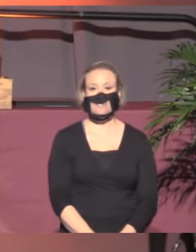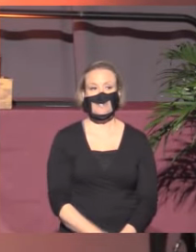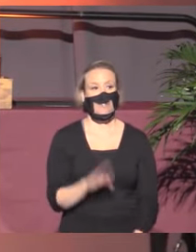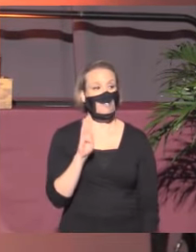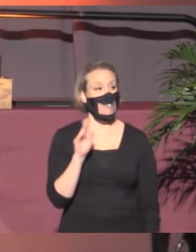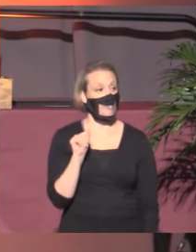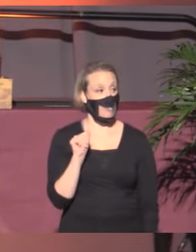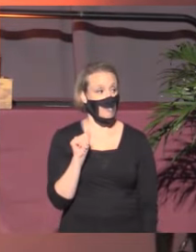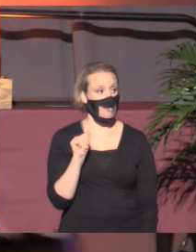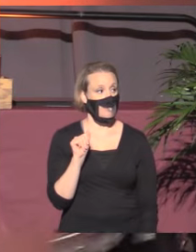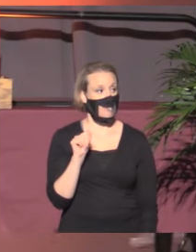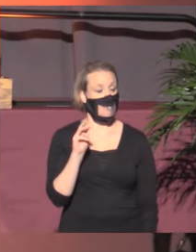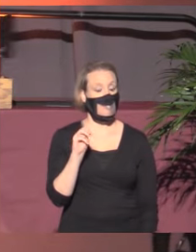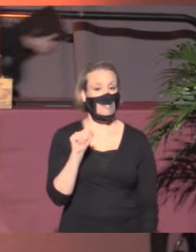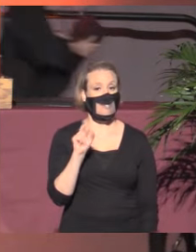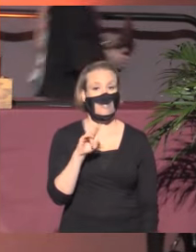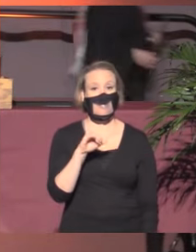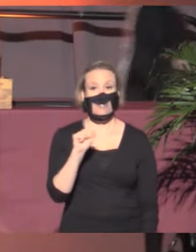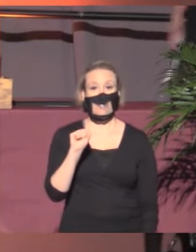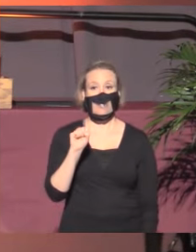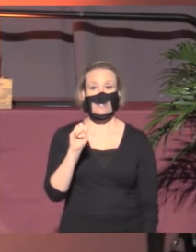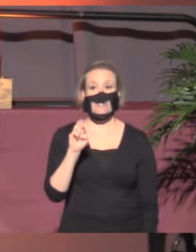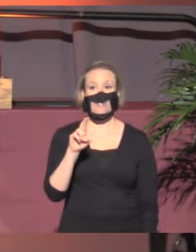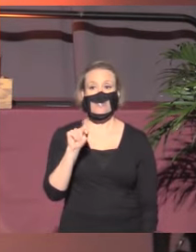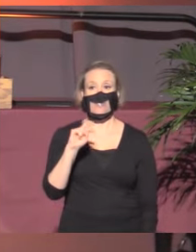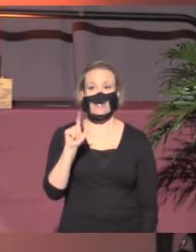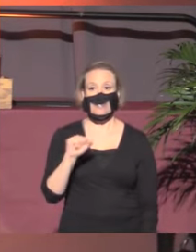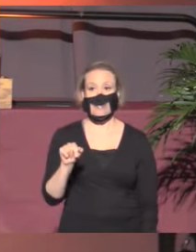Bachelor of Arts, Mariana Cervantes.